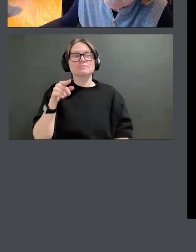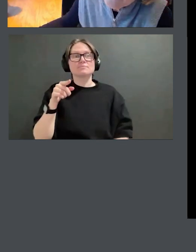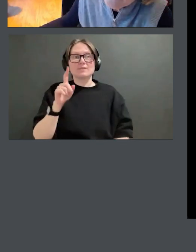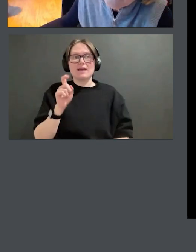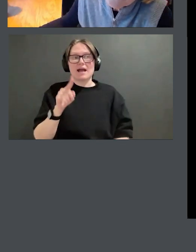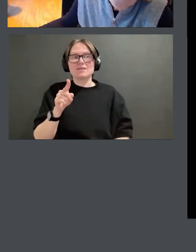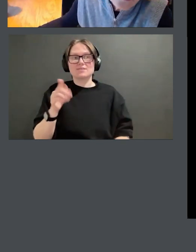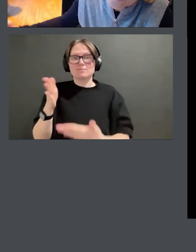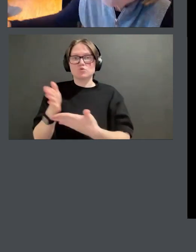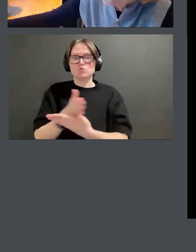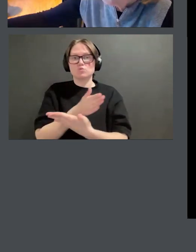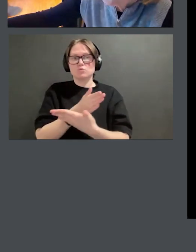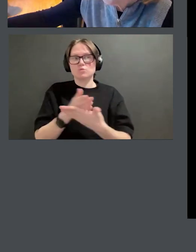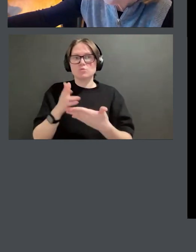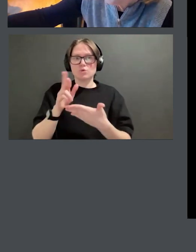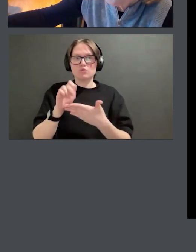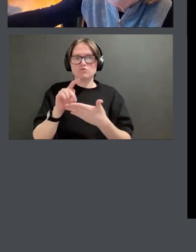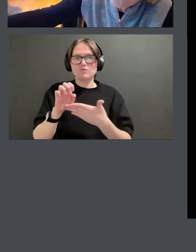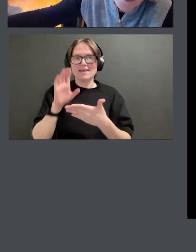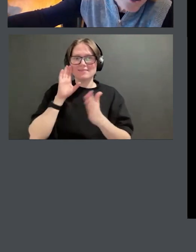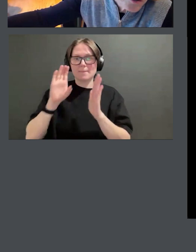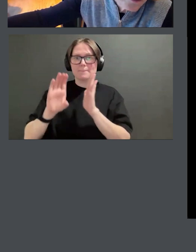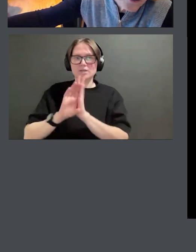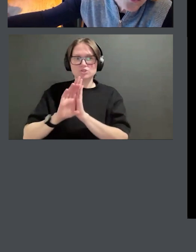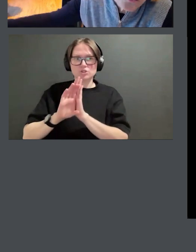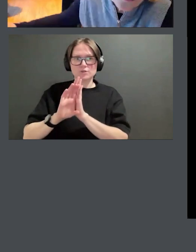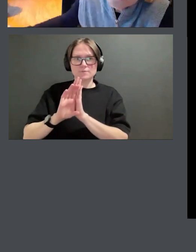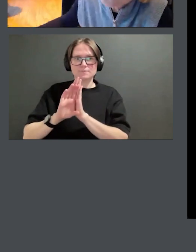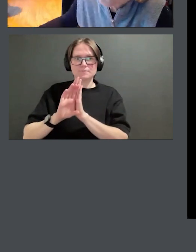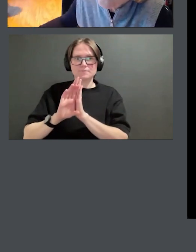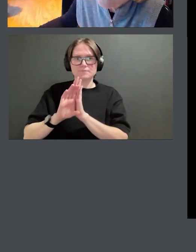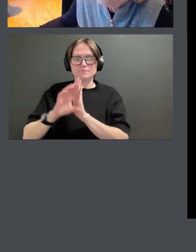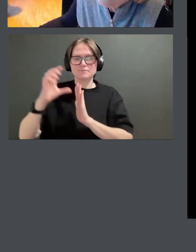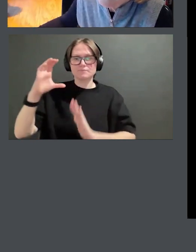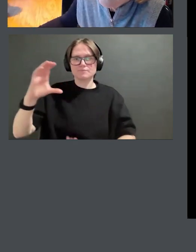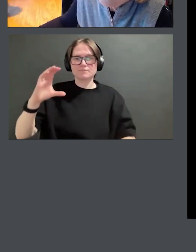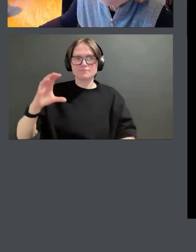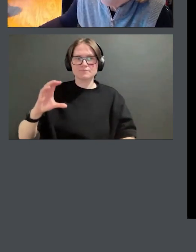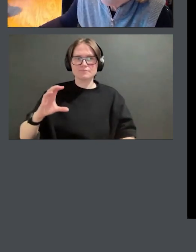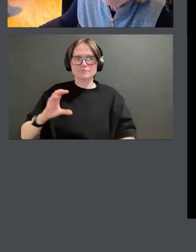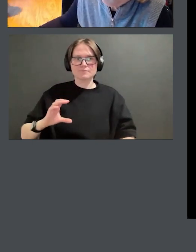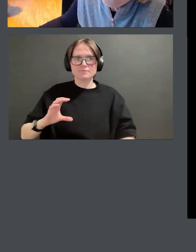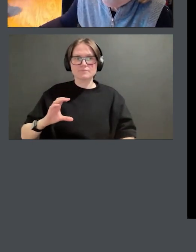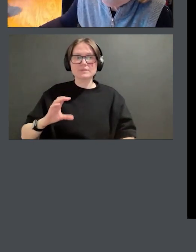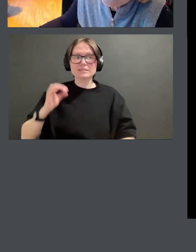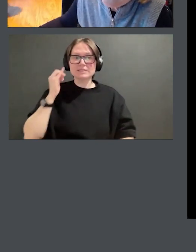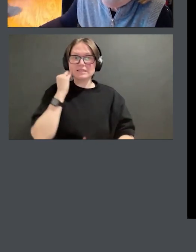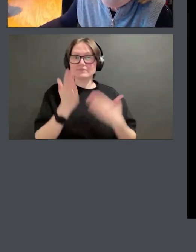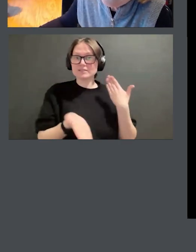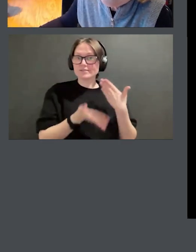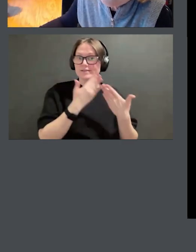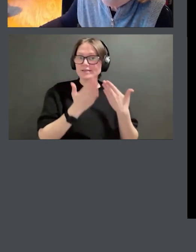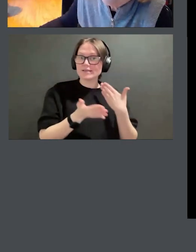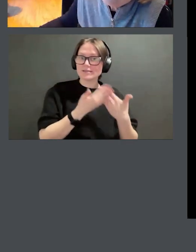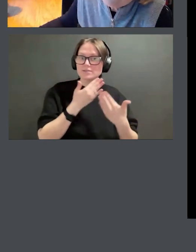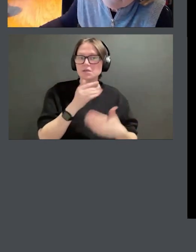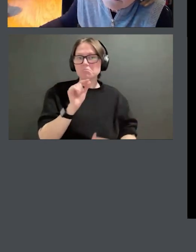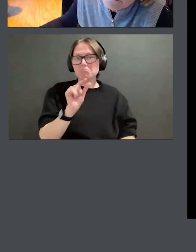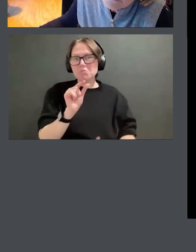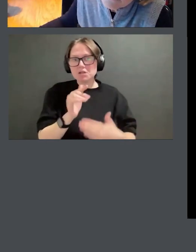rate the pictures, just the communication pictures described as being very easy, a little